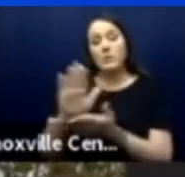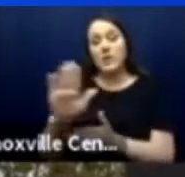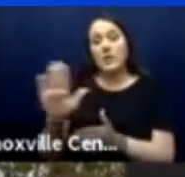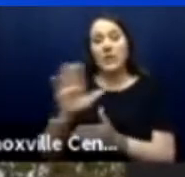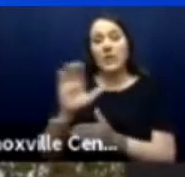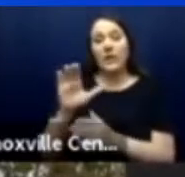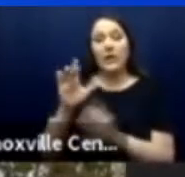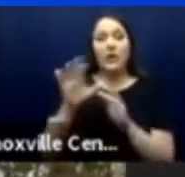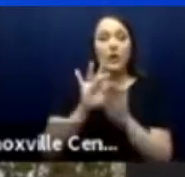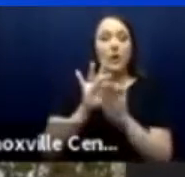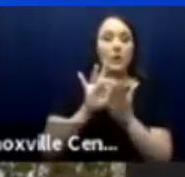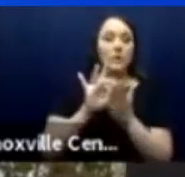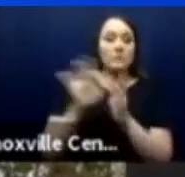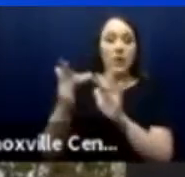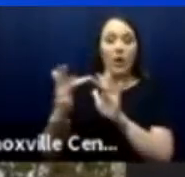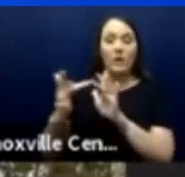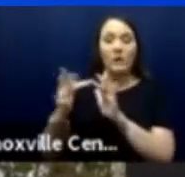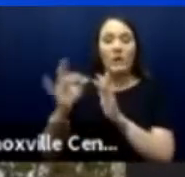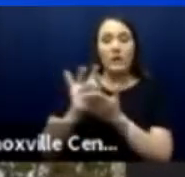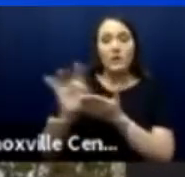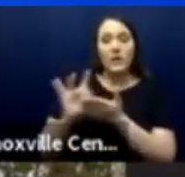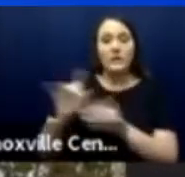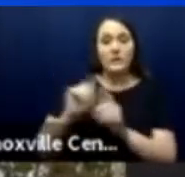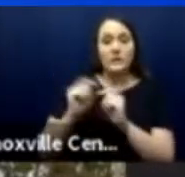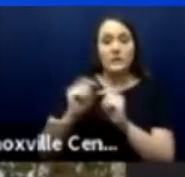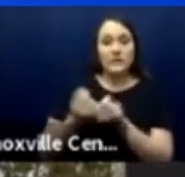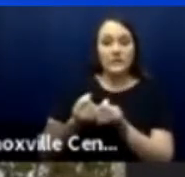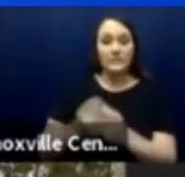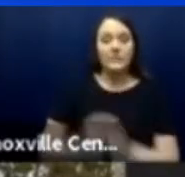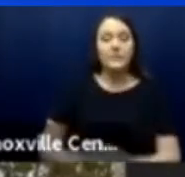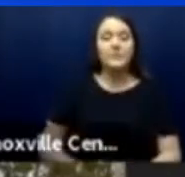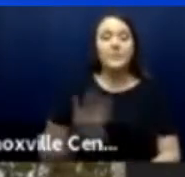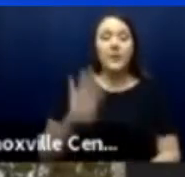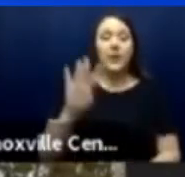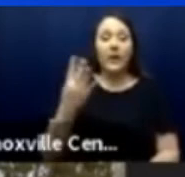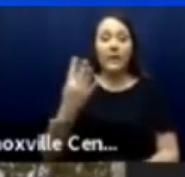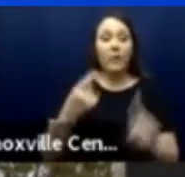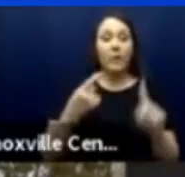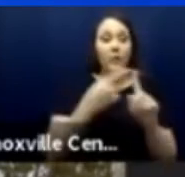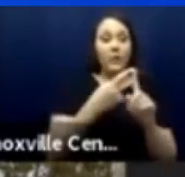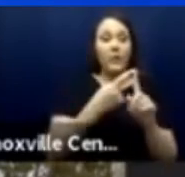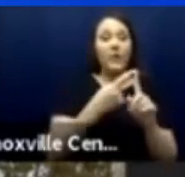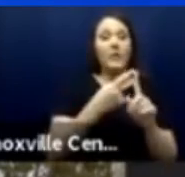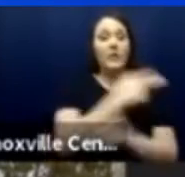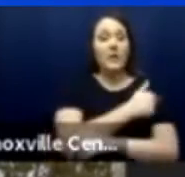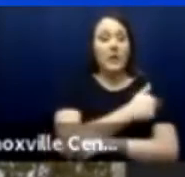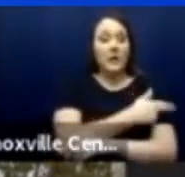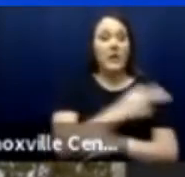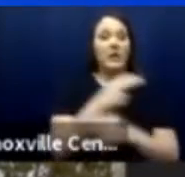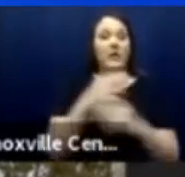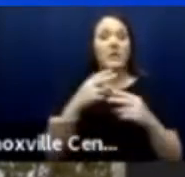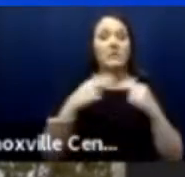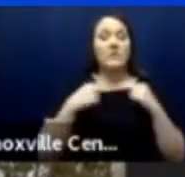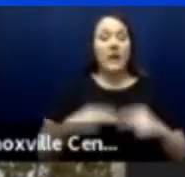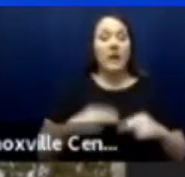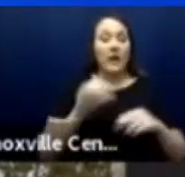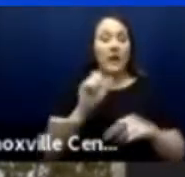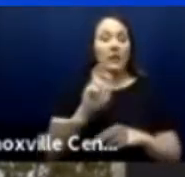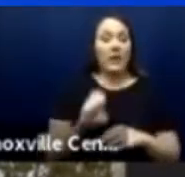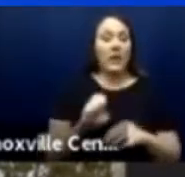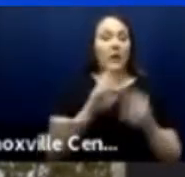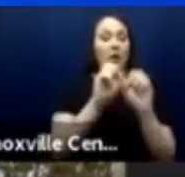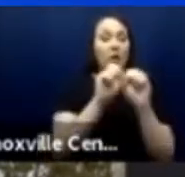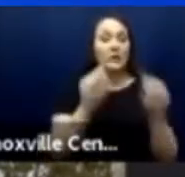respective contact tracing teams. Our fourth benchmark, healthcare system capabilities remain within current